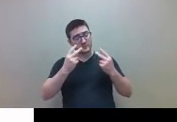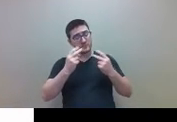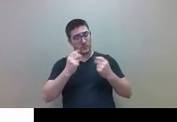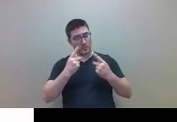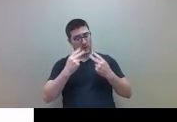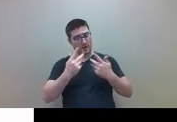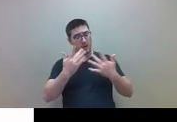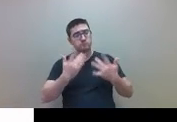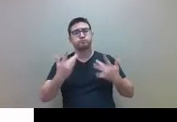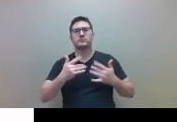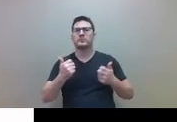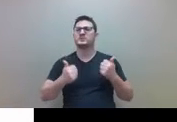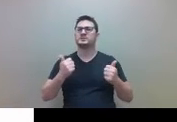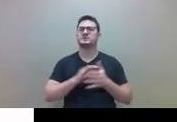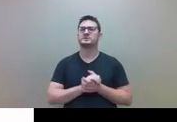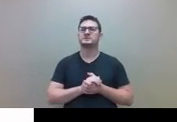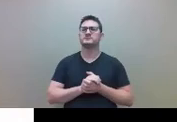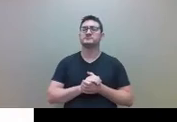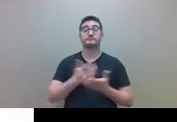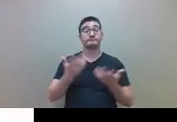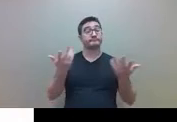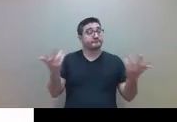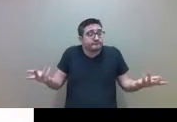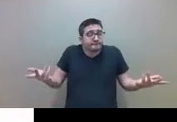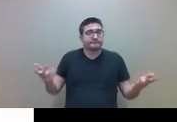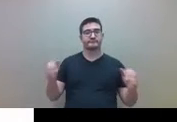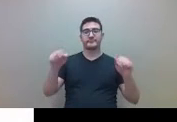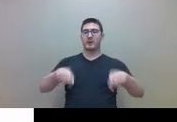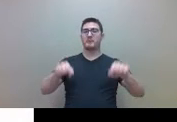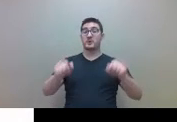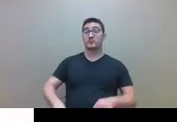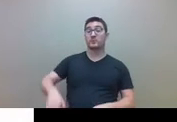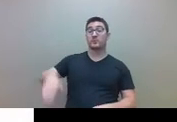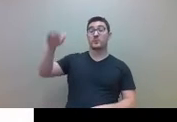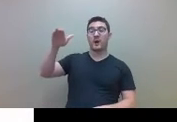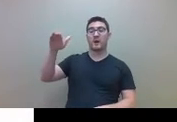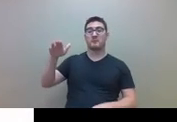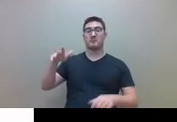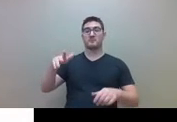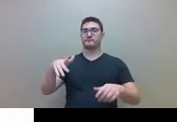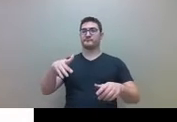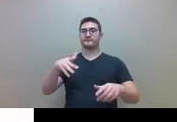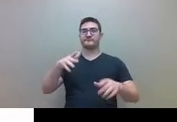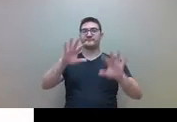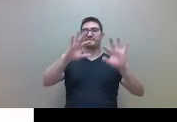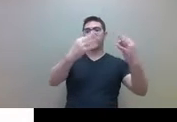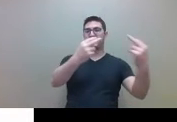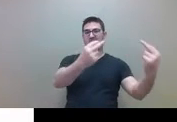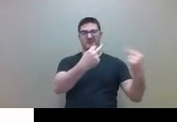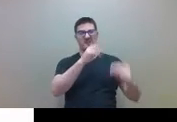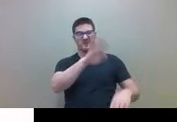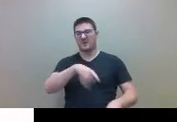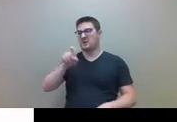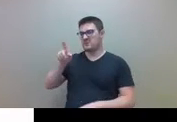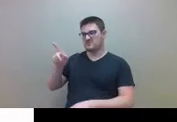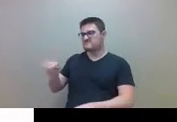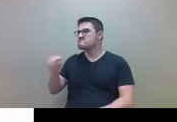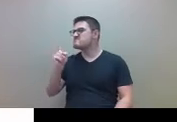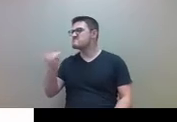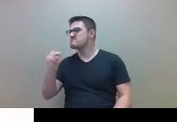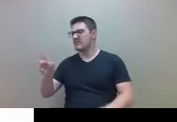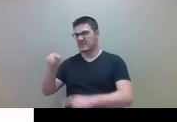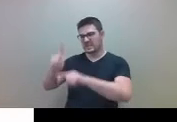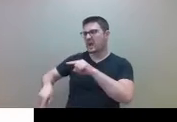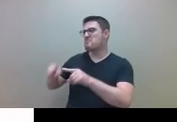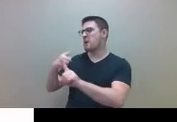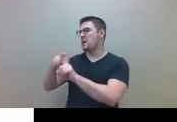wasn't encouraged. So now we've got to switch it up and say to ourselves, I'm gonna make sure that